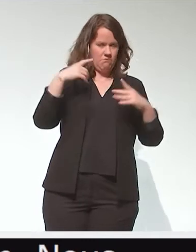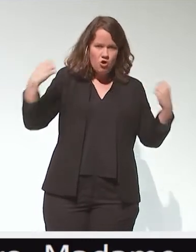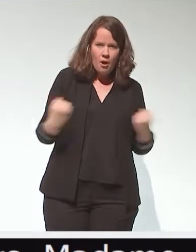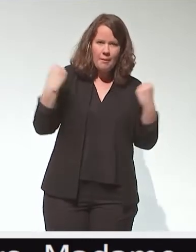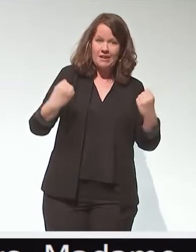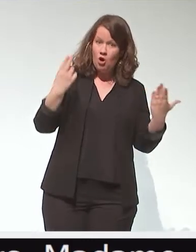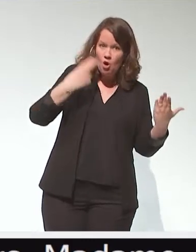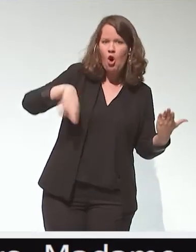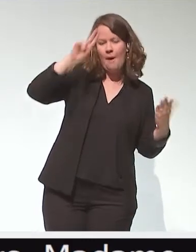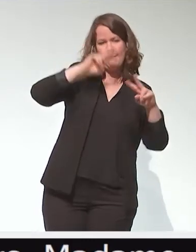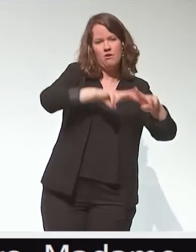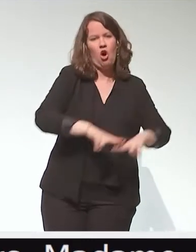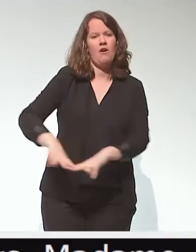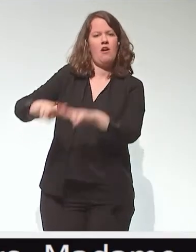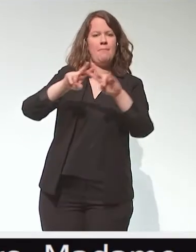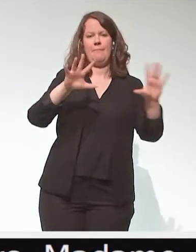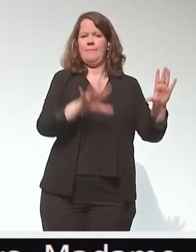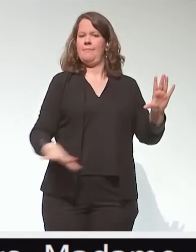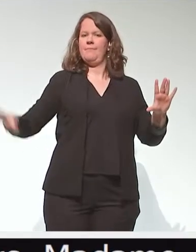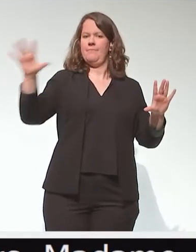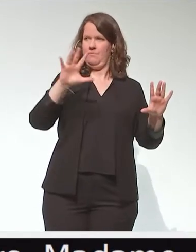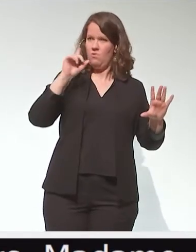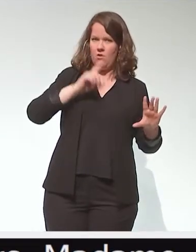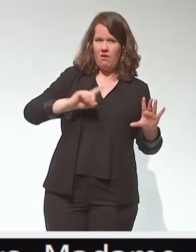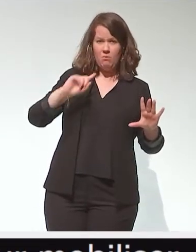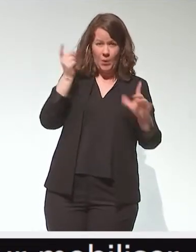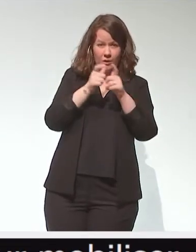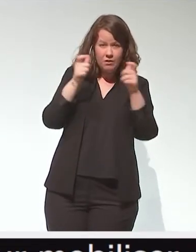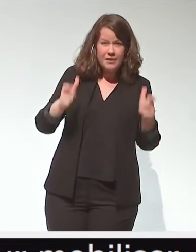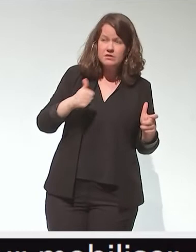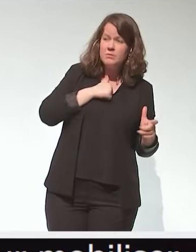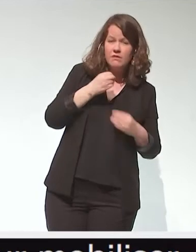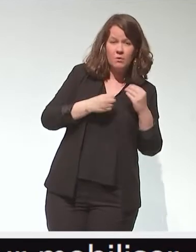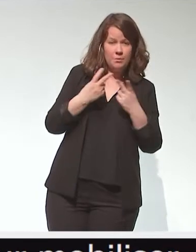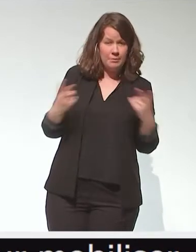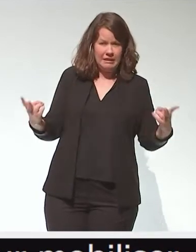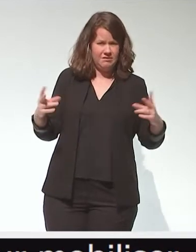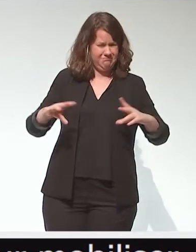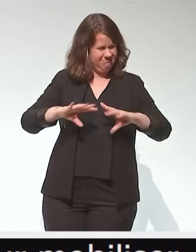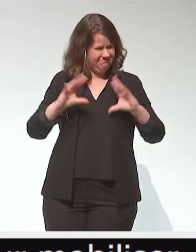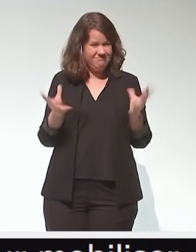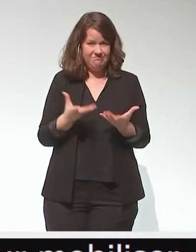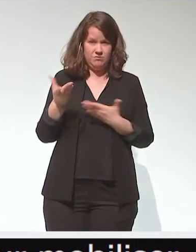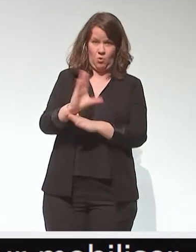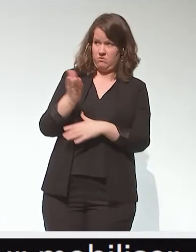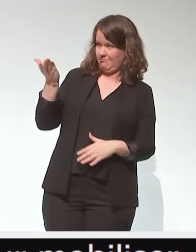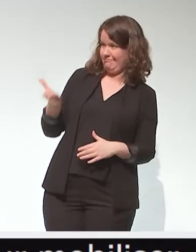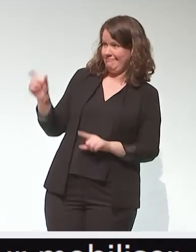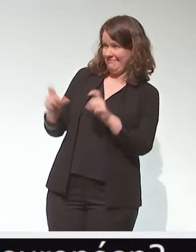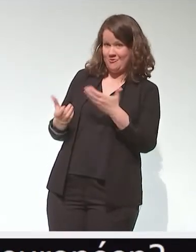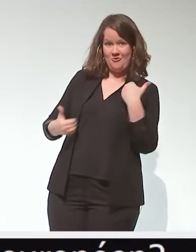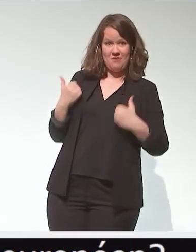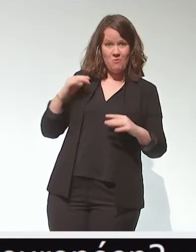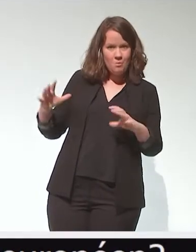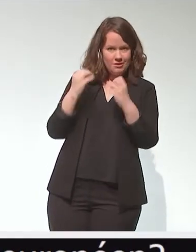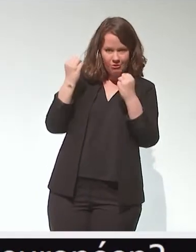not initiate a major European-wide campaign that would target employers, whether public or private sector, to showcase